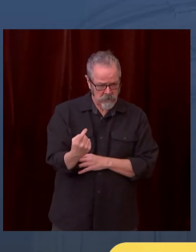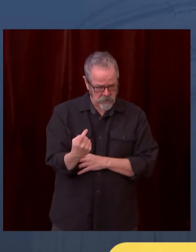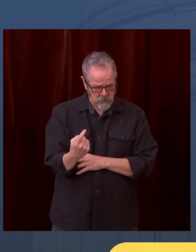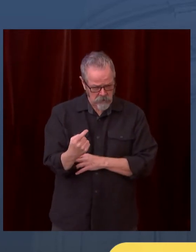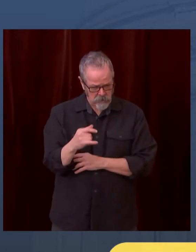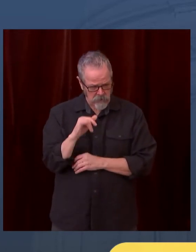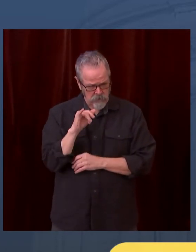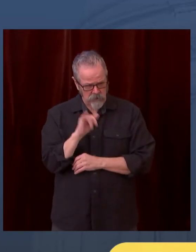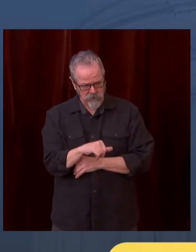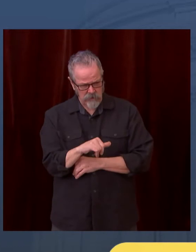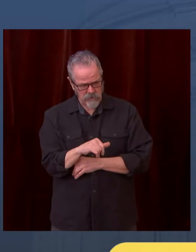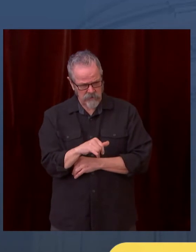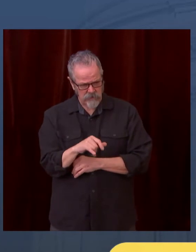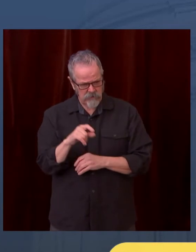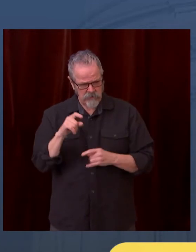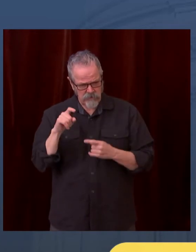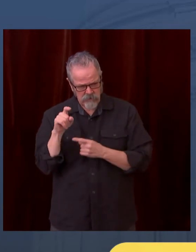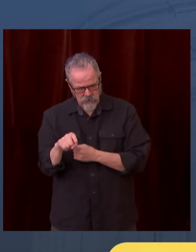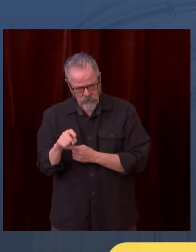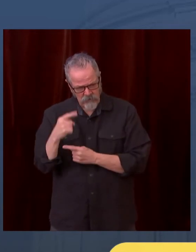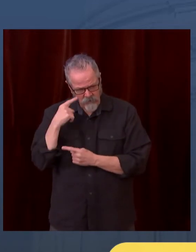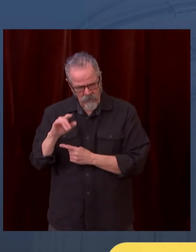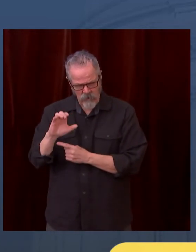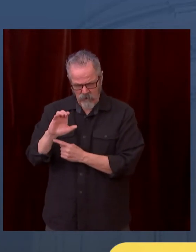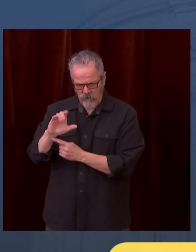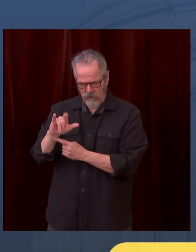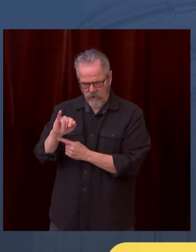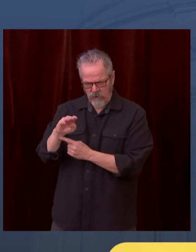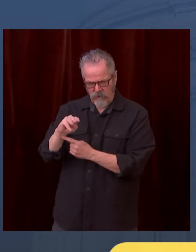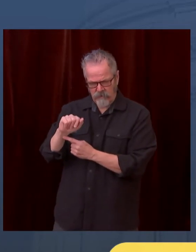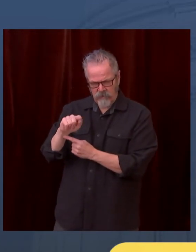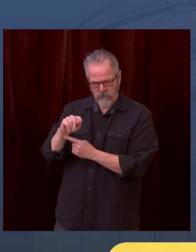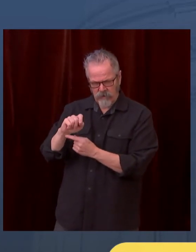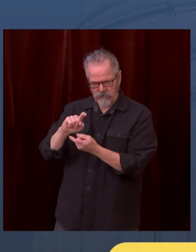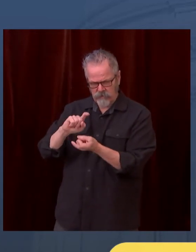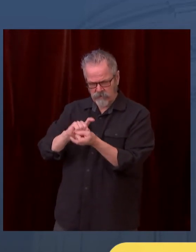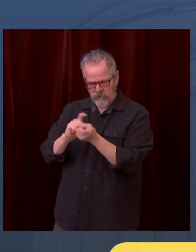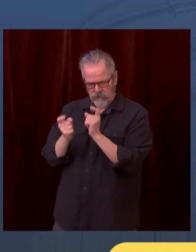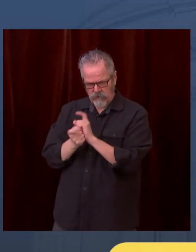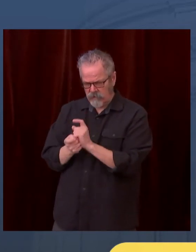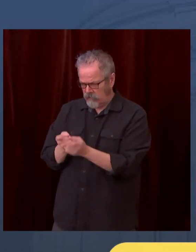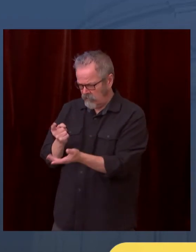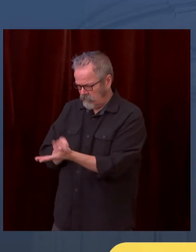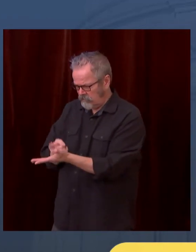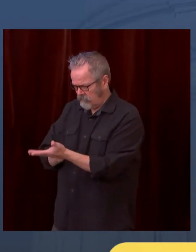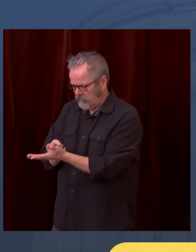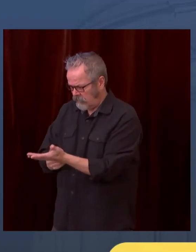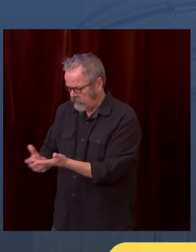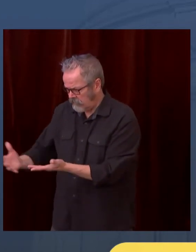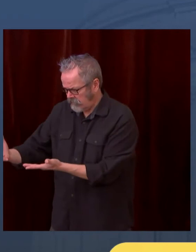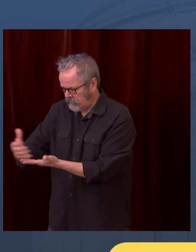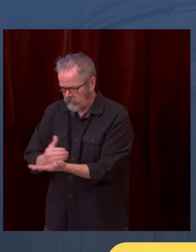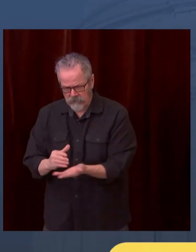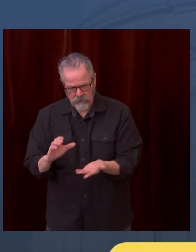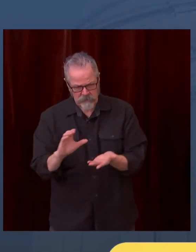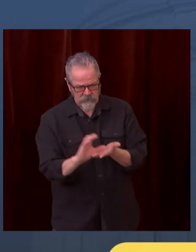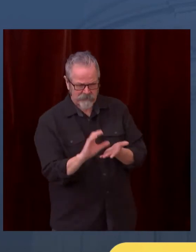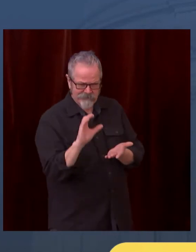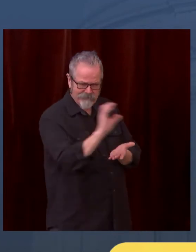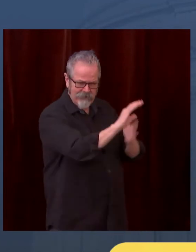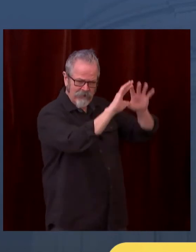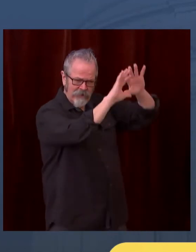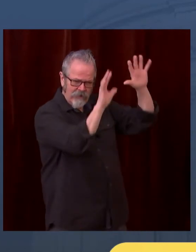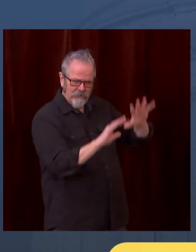might talk a little about what led to that decision to support that change. Well, we support a transportation